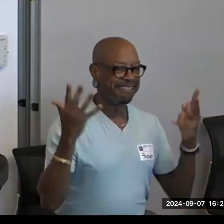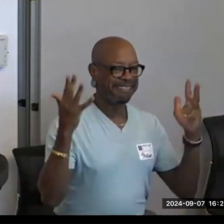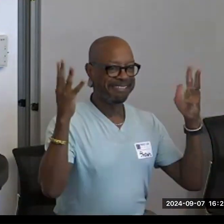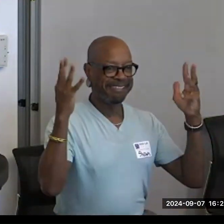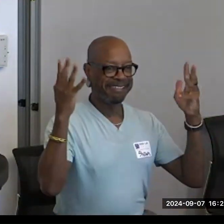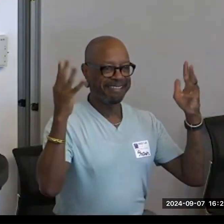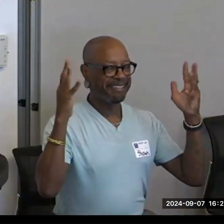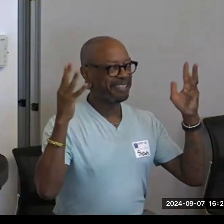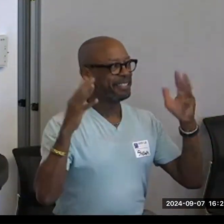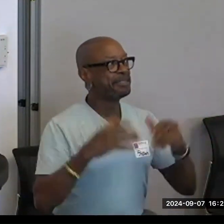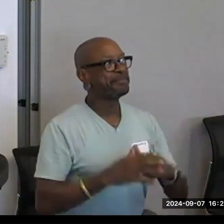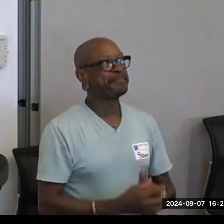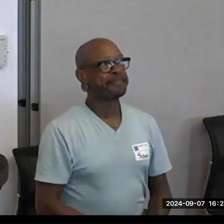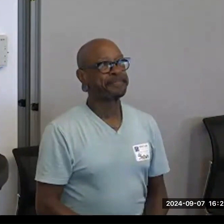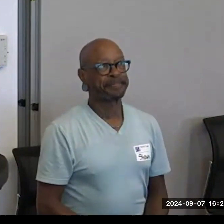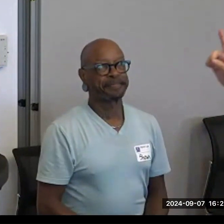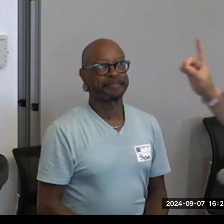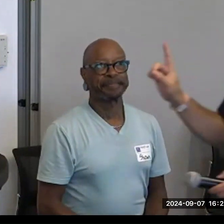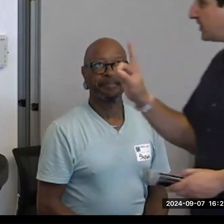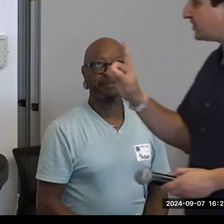Yeah.